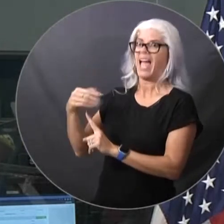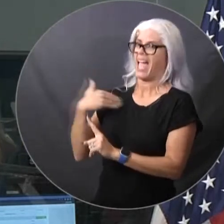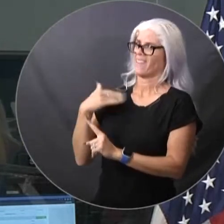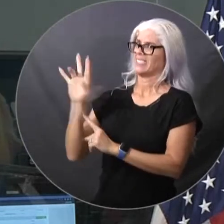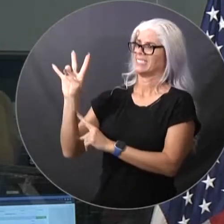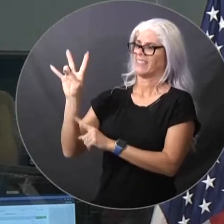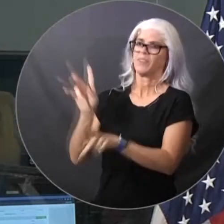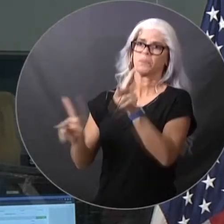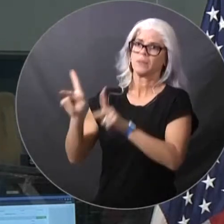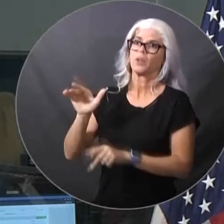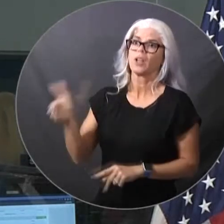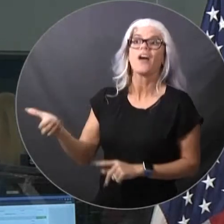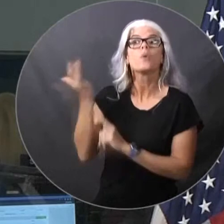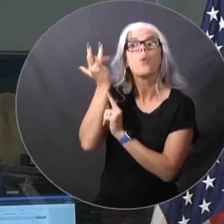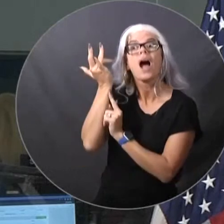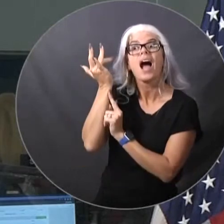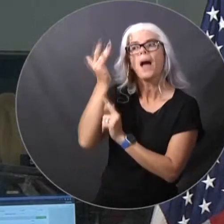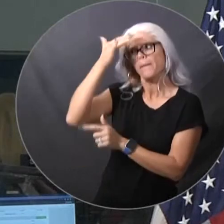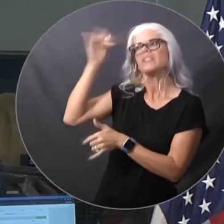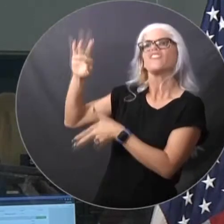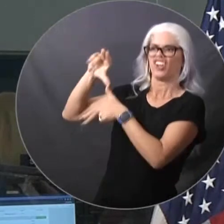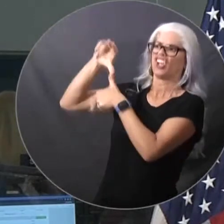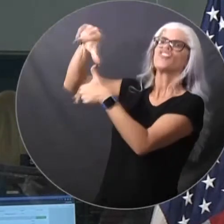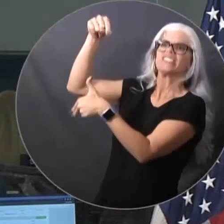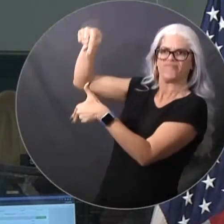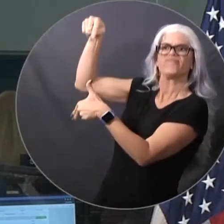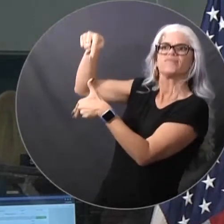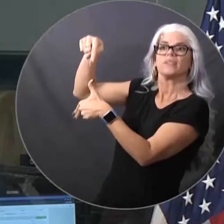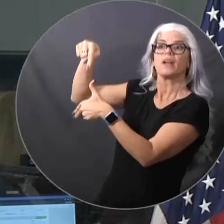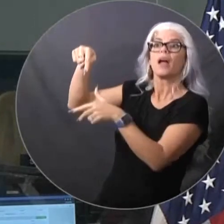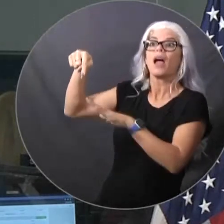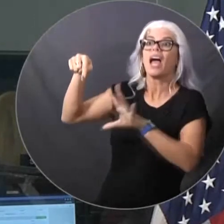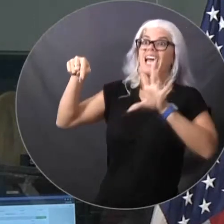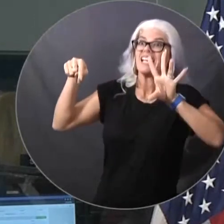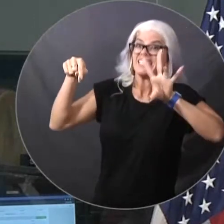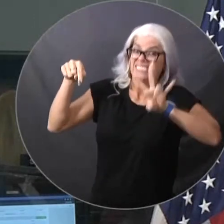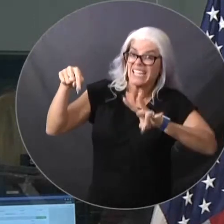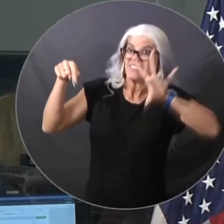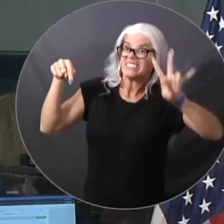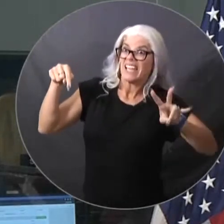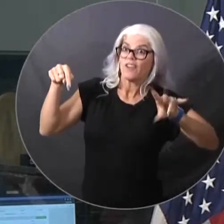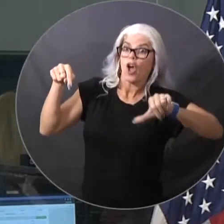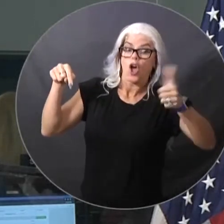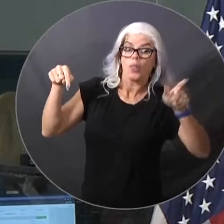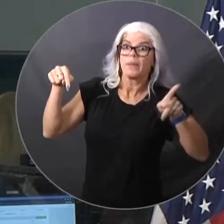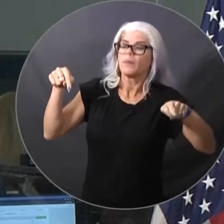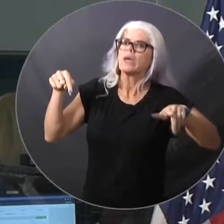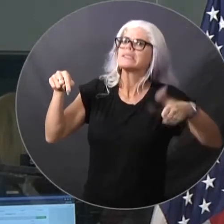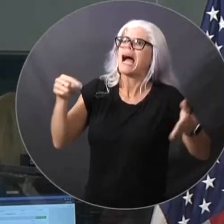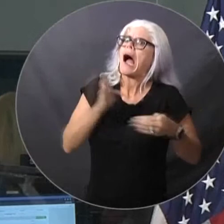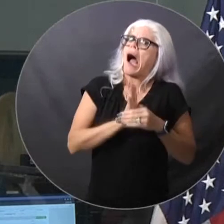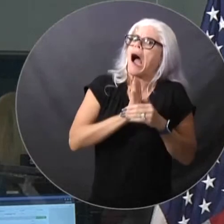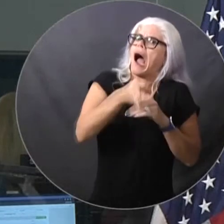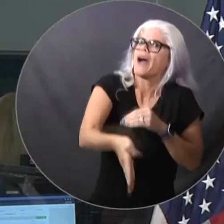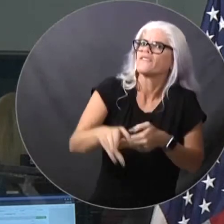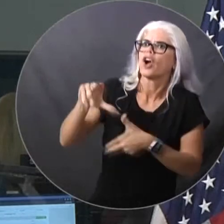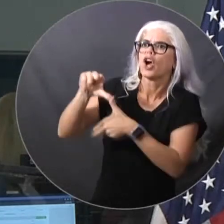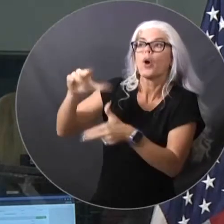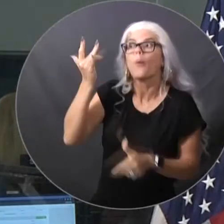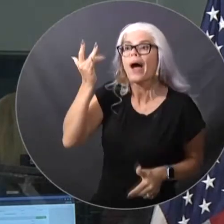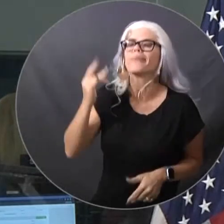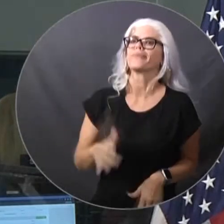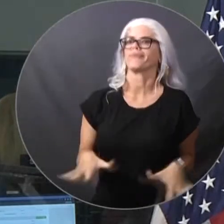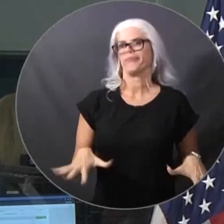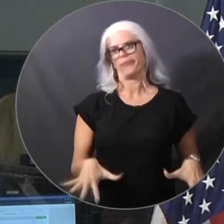were a result of post-storm. And a lot of that is standing water, down power lines, misuse of